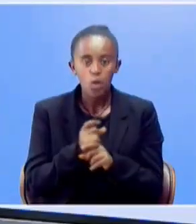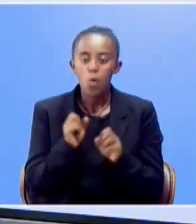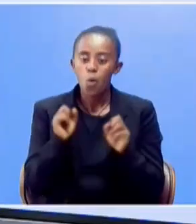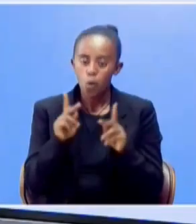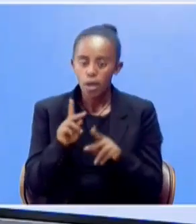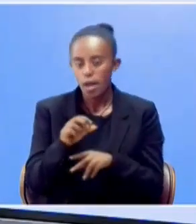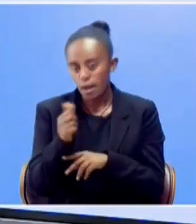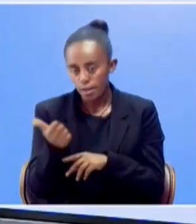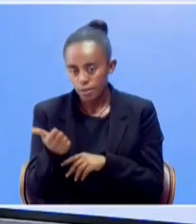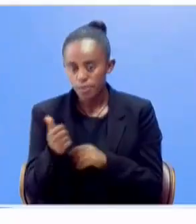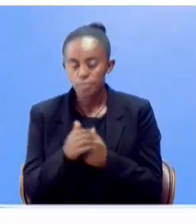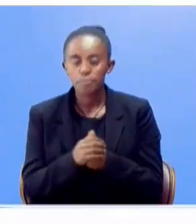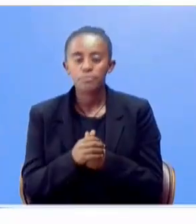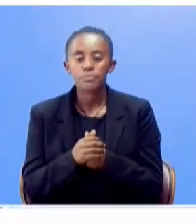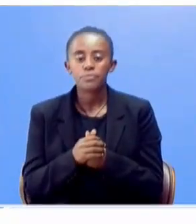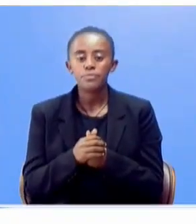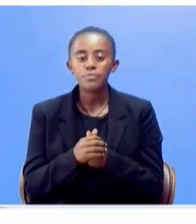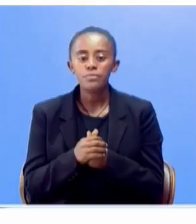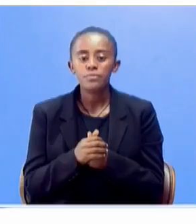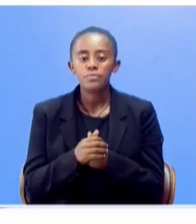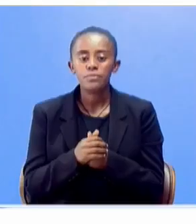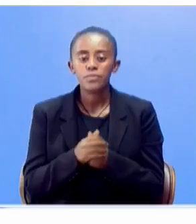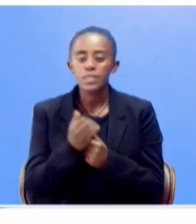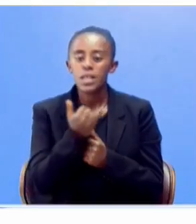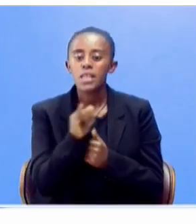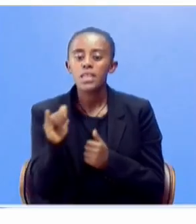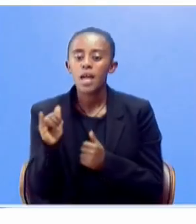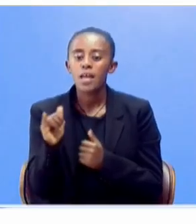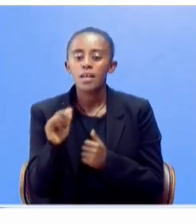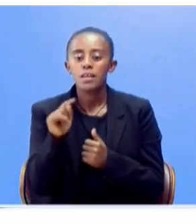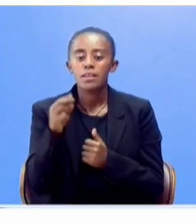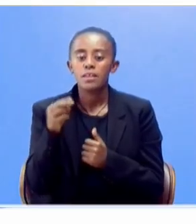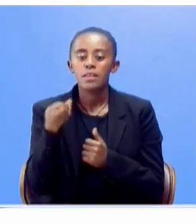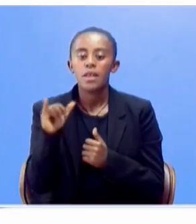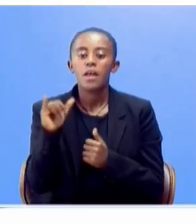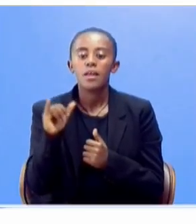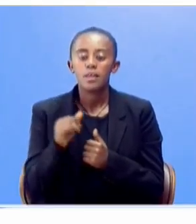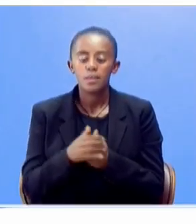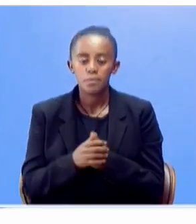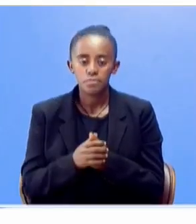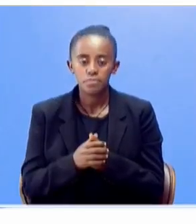another. They, plural subject. They,